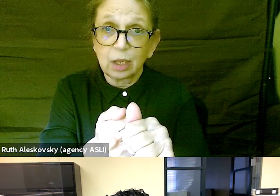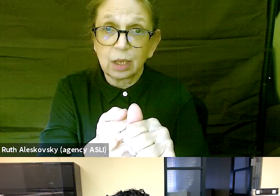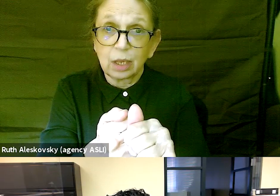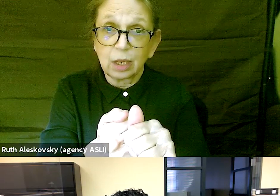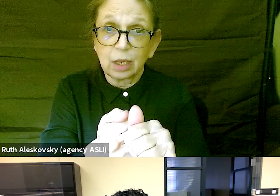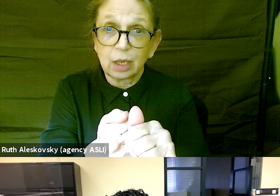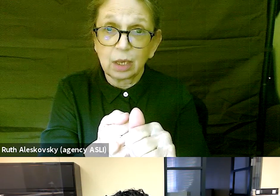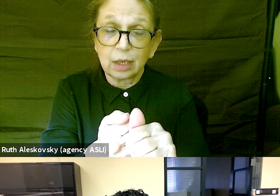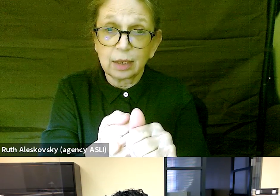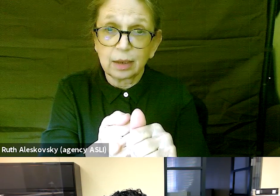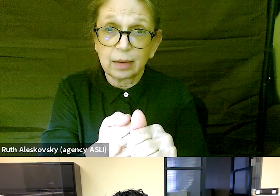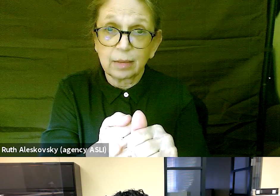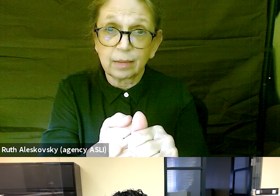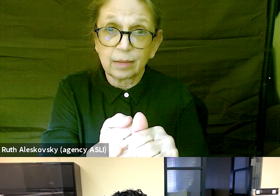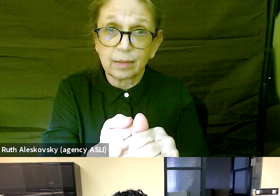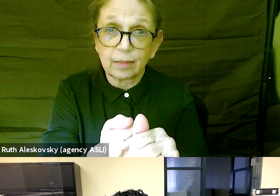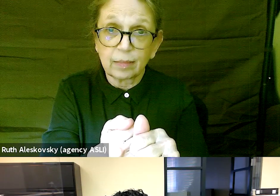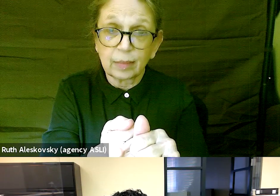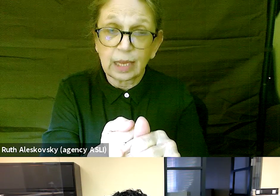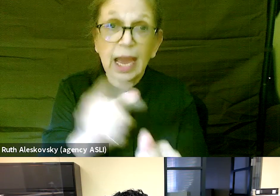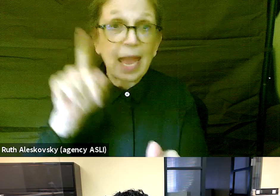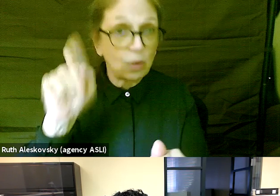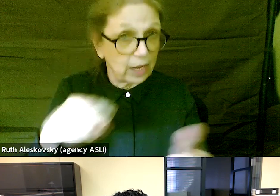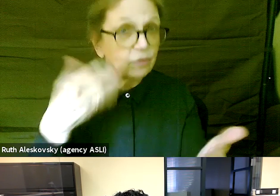present record of either immunization or,